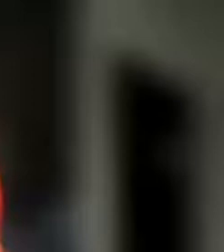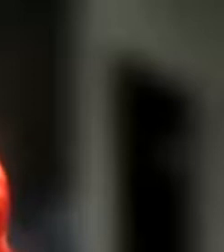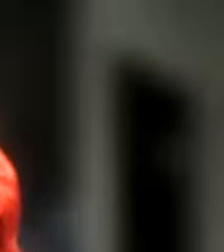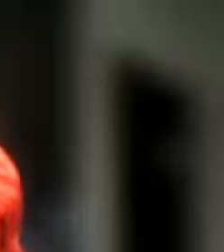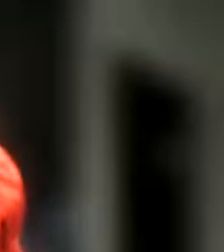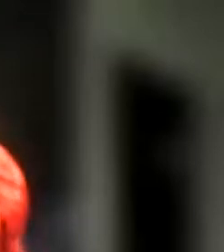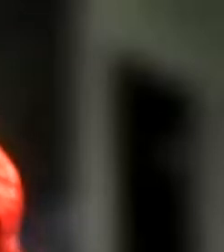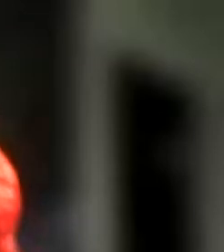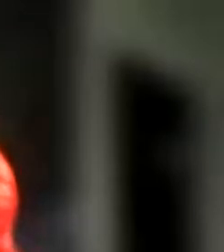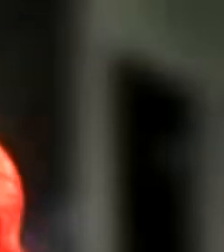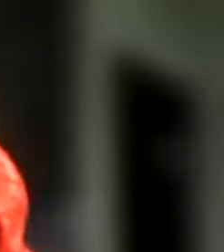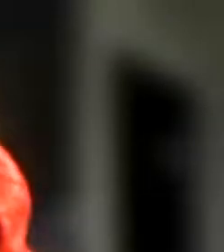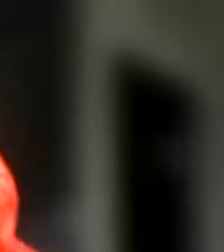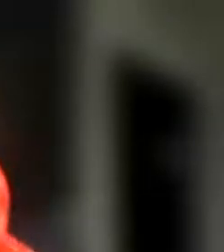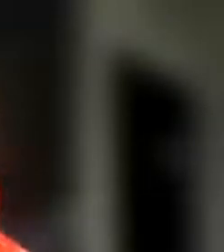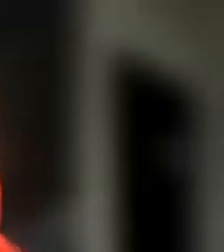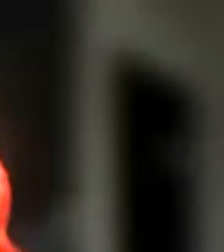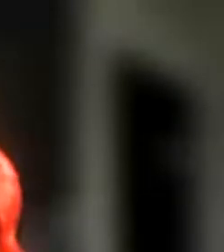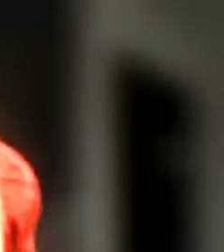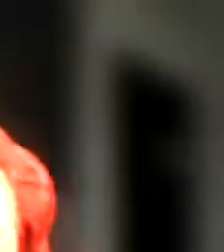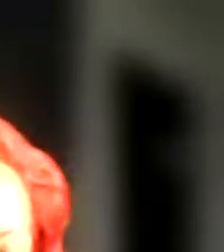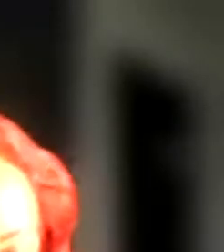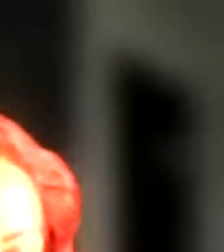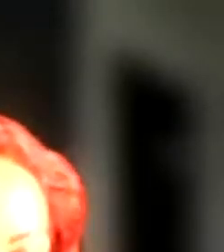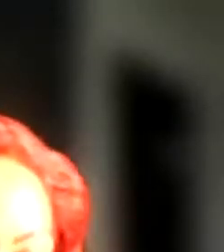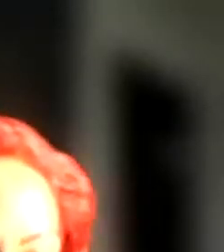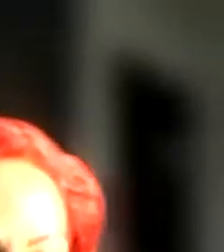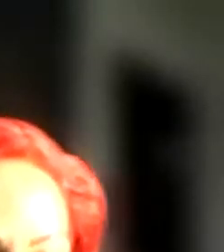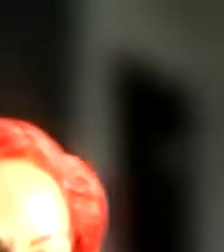Thank you, Yvette. Muchas gracias. Thank you so much.